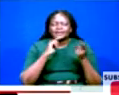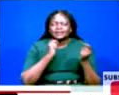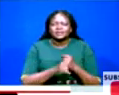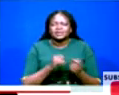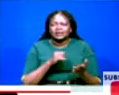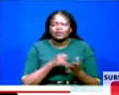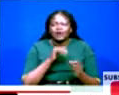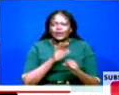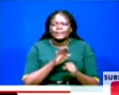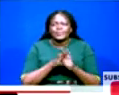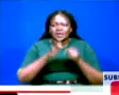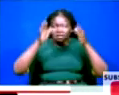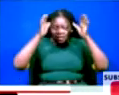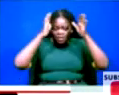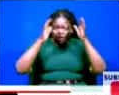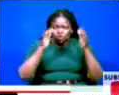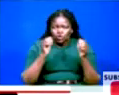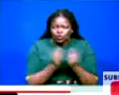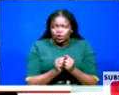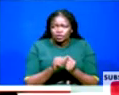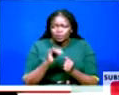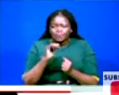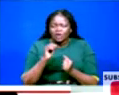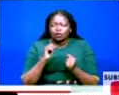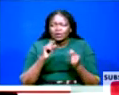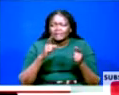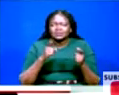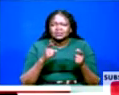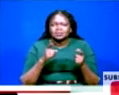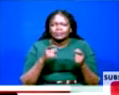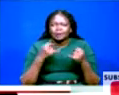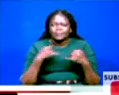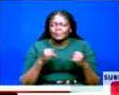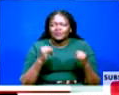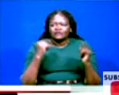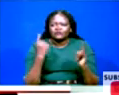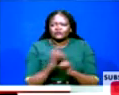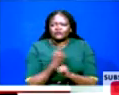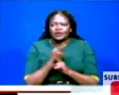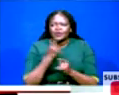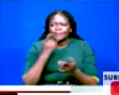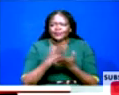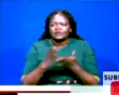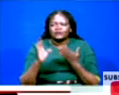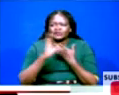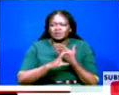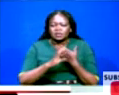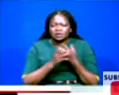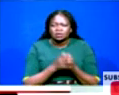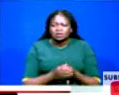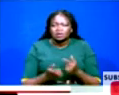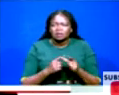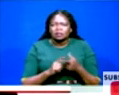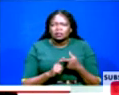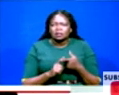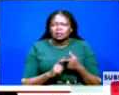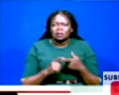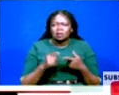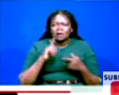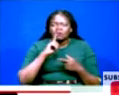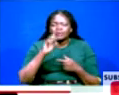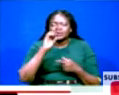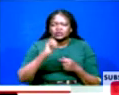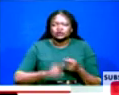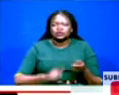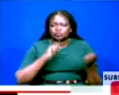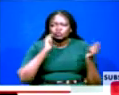of initiative, with biogas in place being implemented in various parts of the country, then the 100% transition to